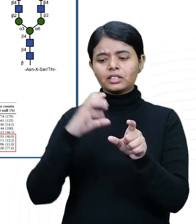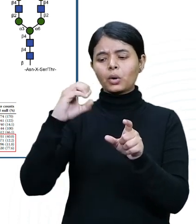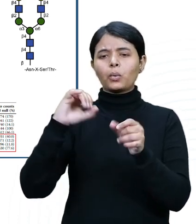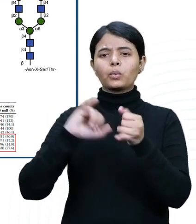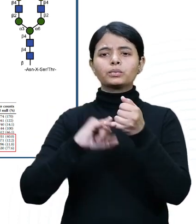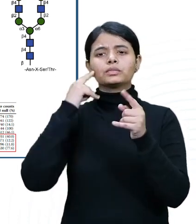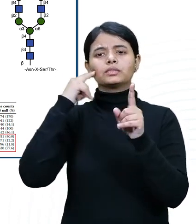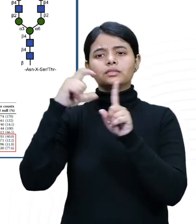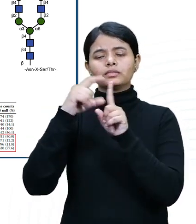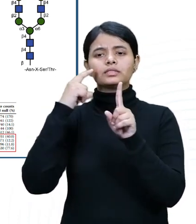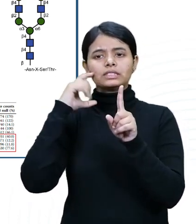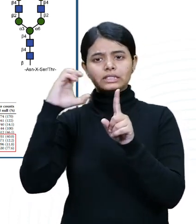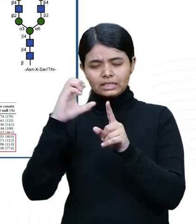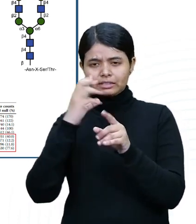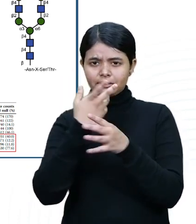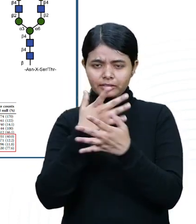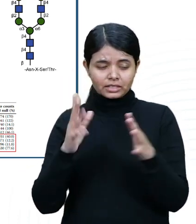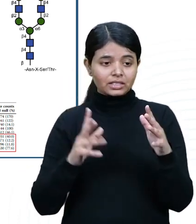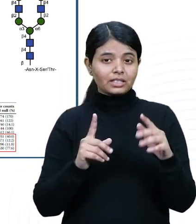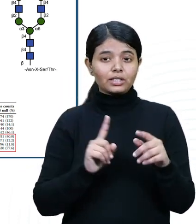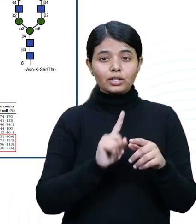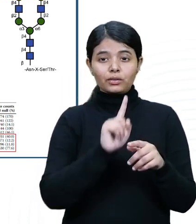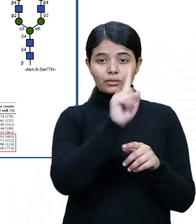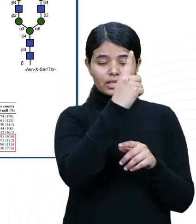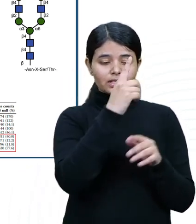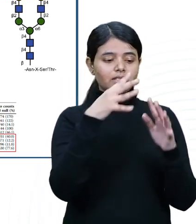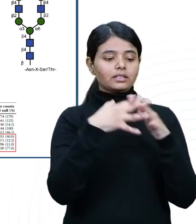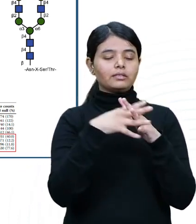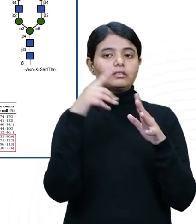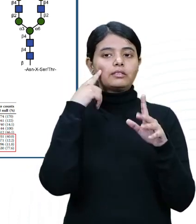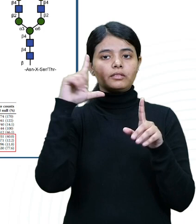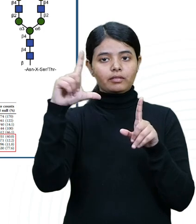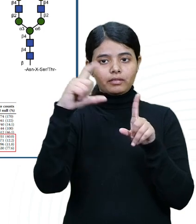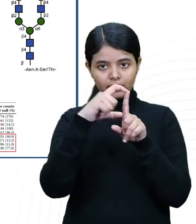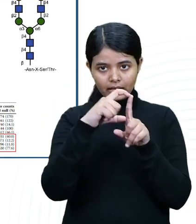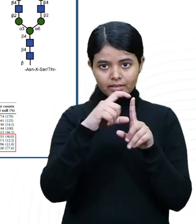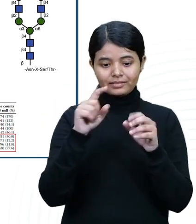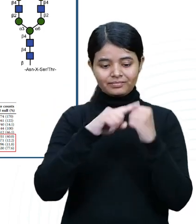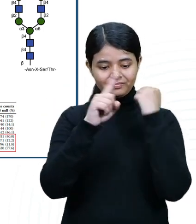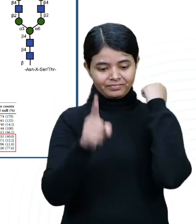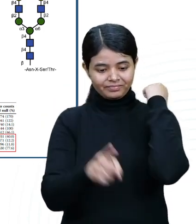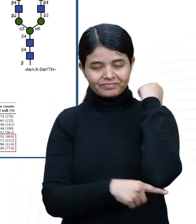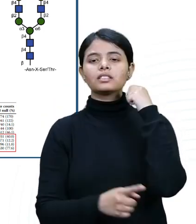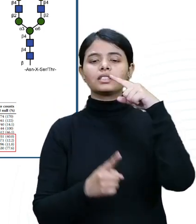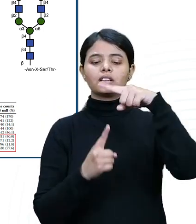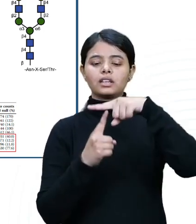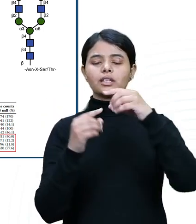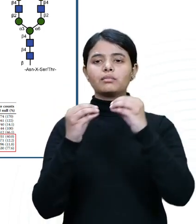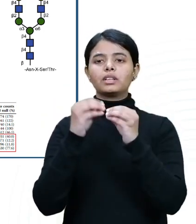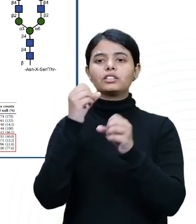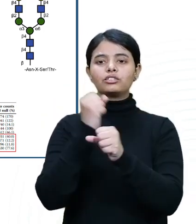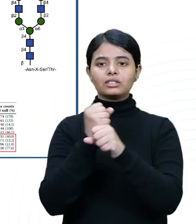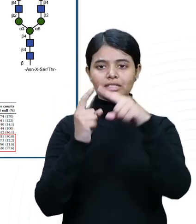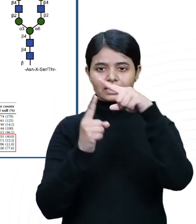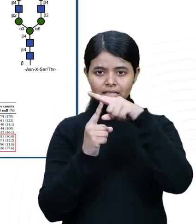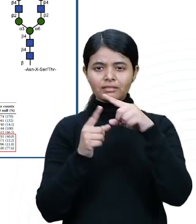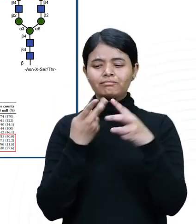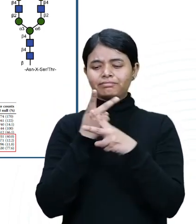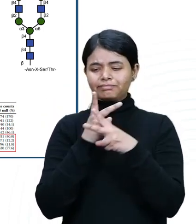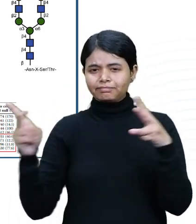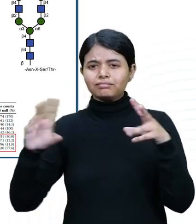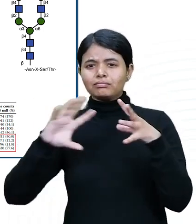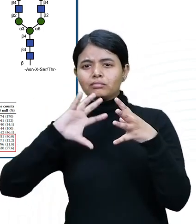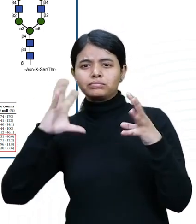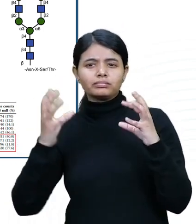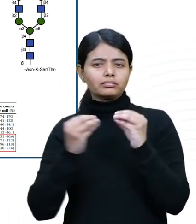glucanac, and from the linear we will get some 3 substituted galactose and the